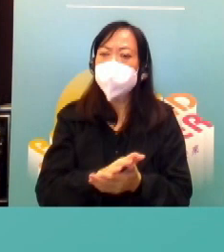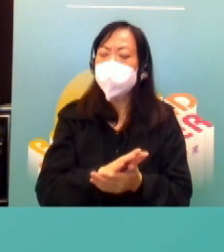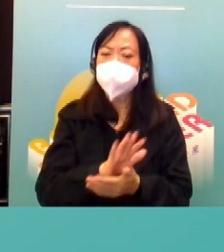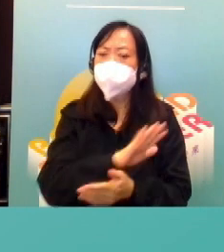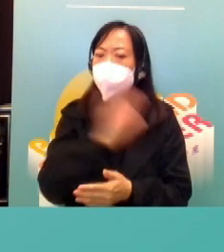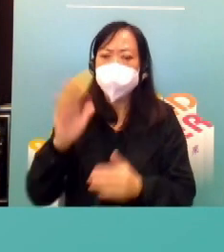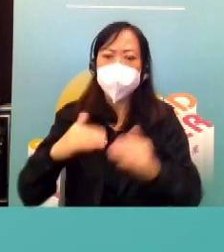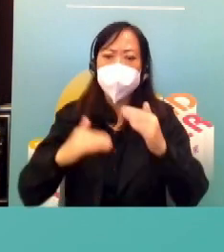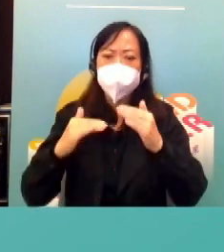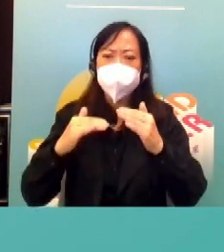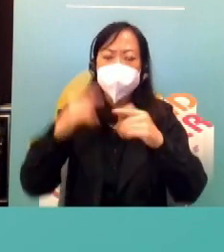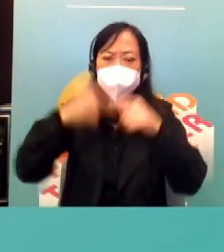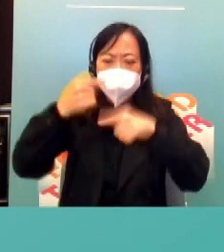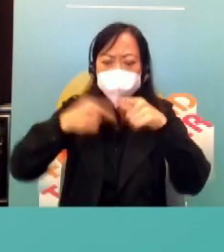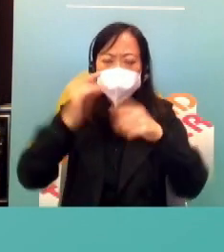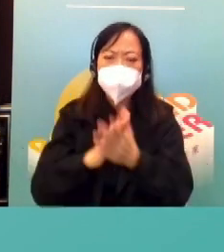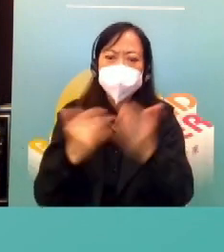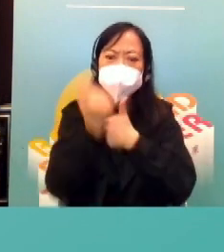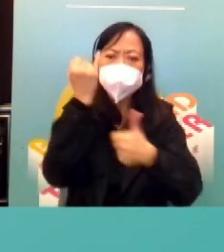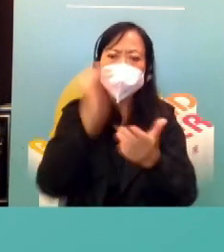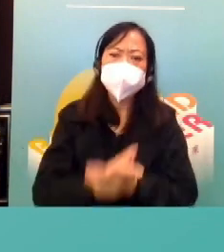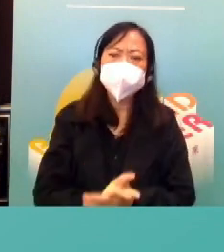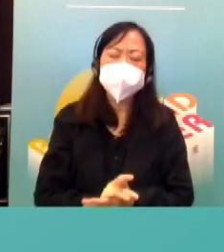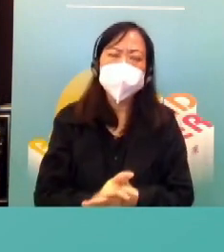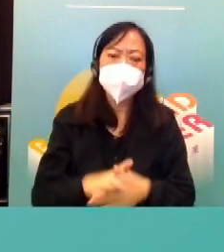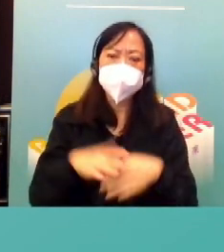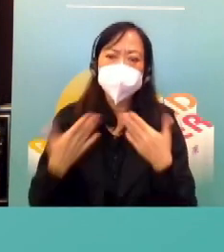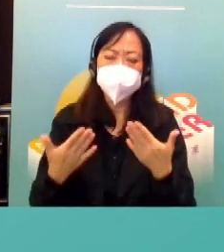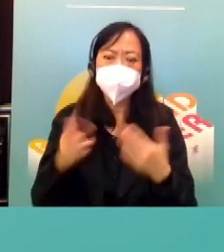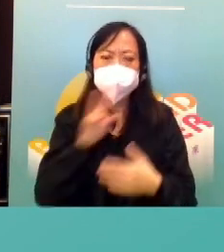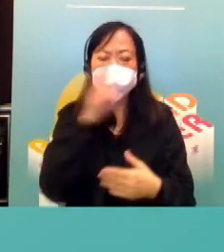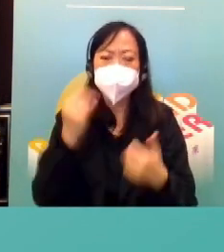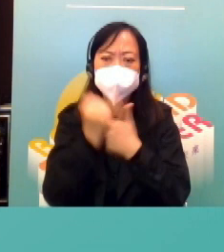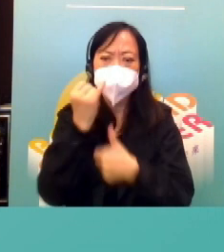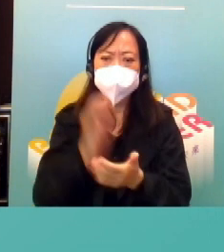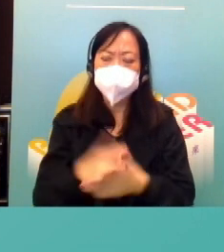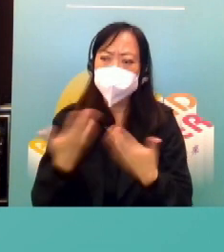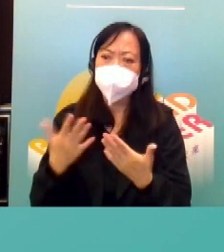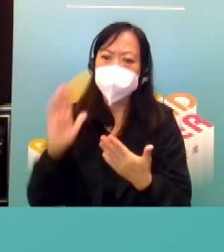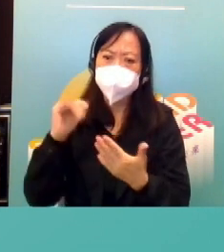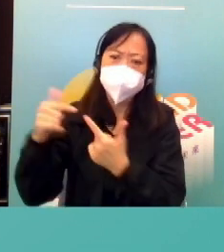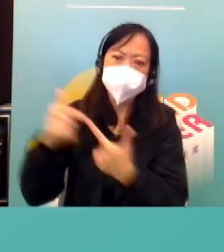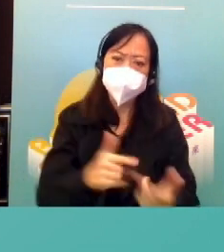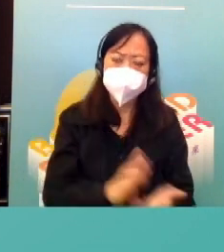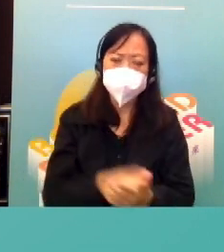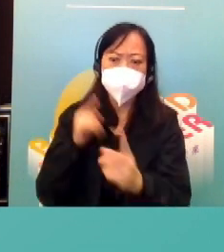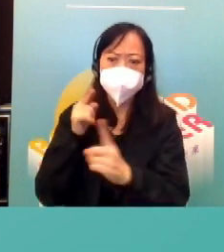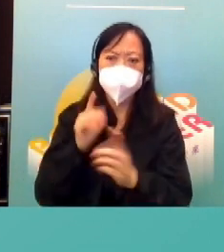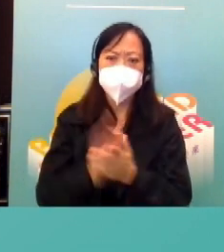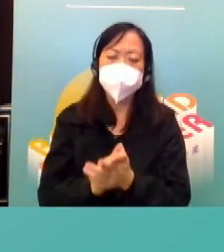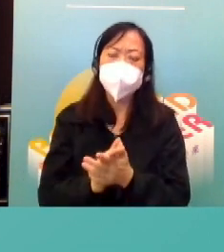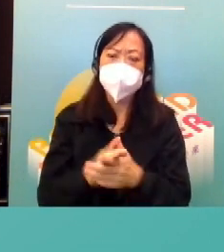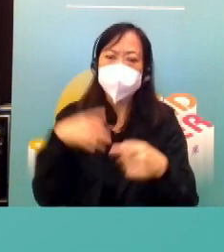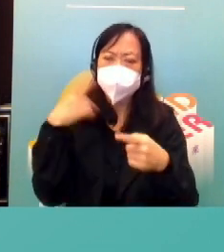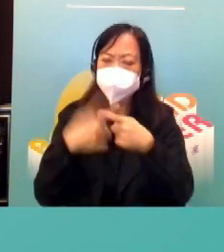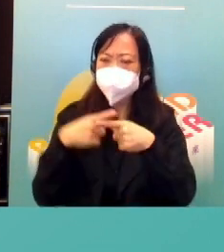The way we think about those challenges, of course, the Sustainable Development Goals have been quite an important